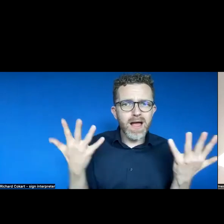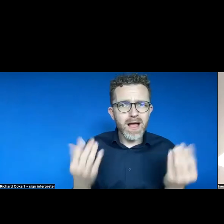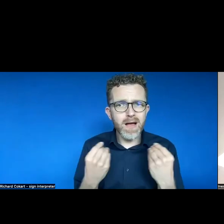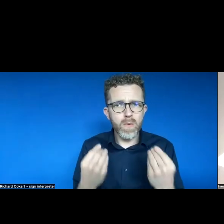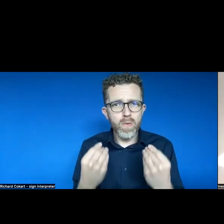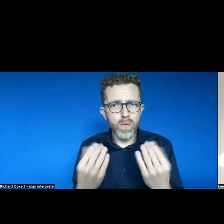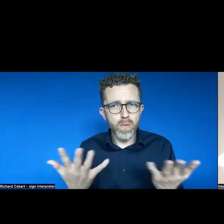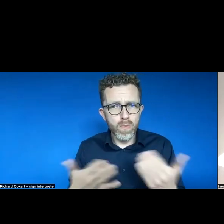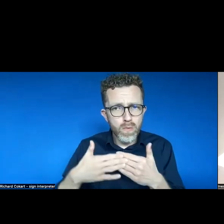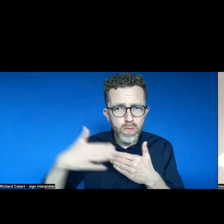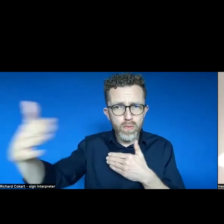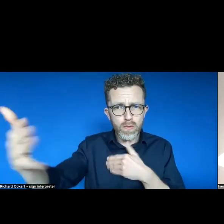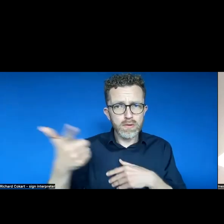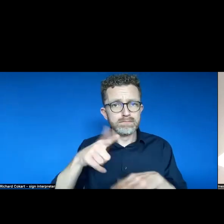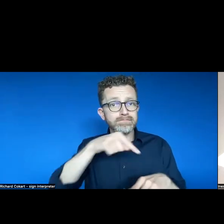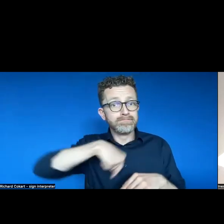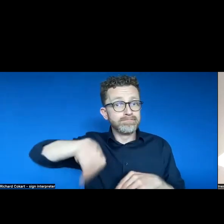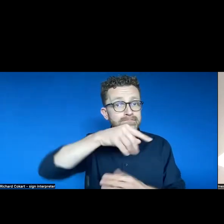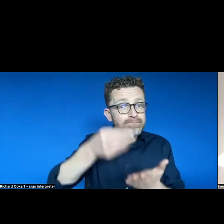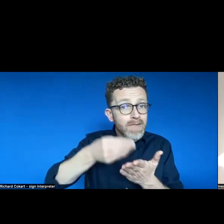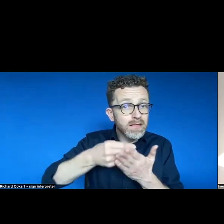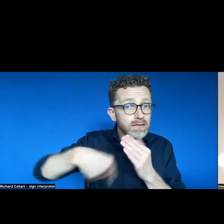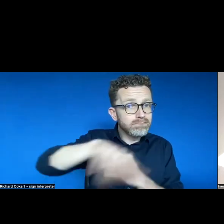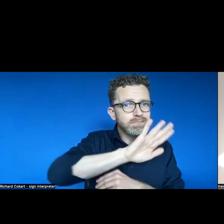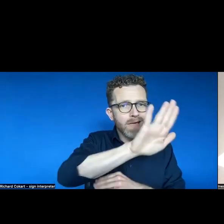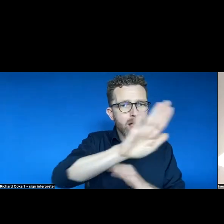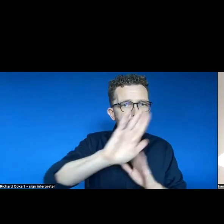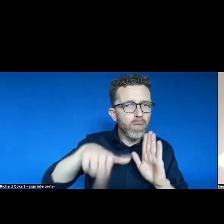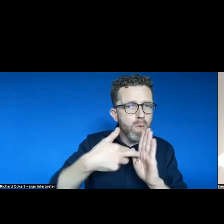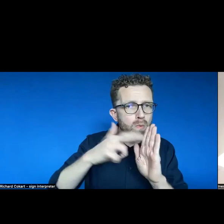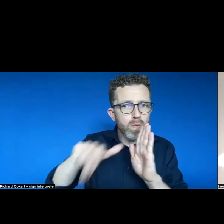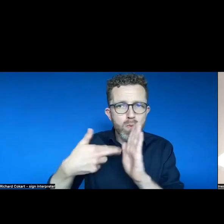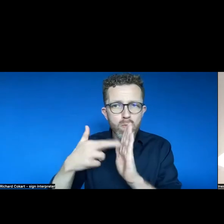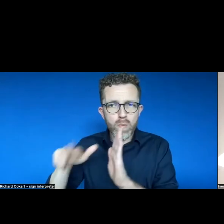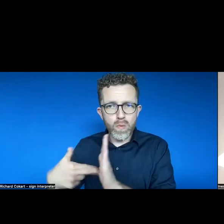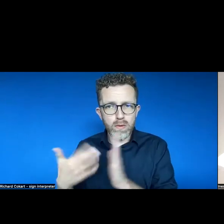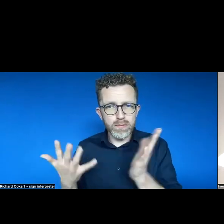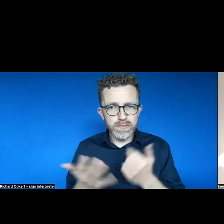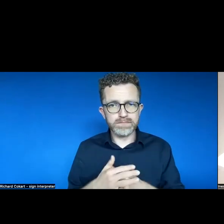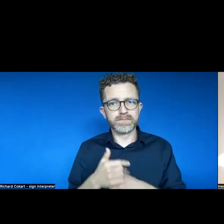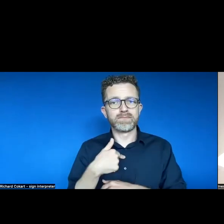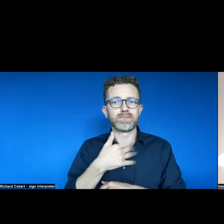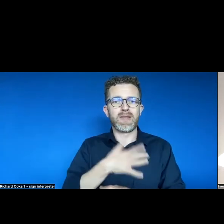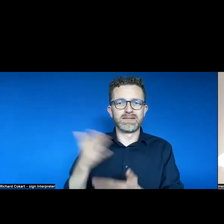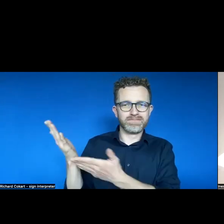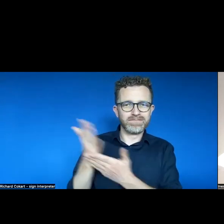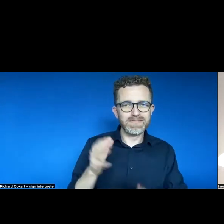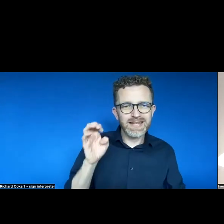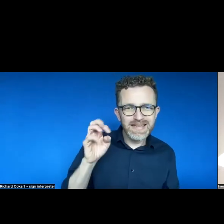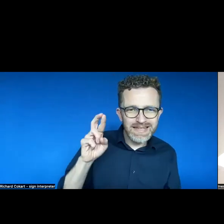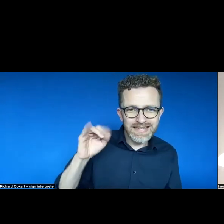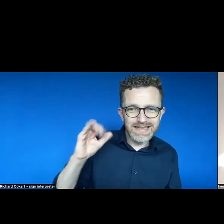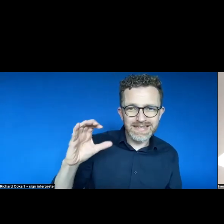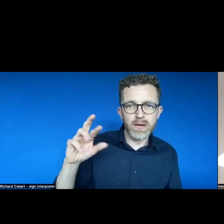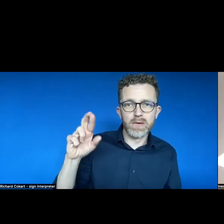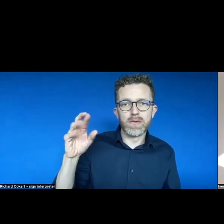share some concerns and recommendations in this regard. Eric, please go ahead. The